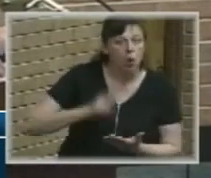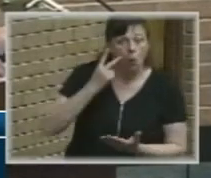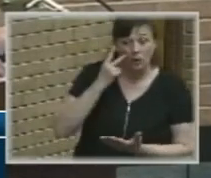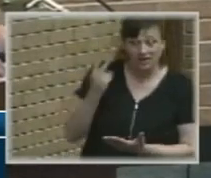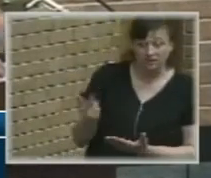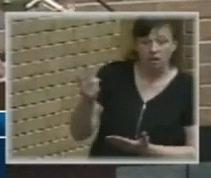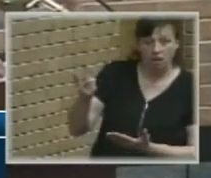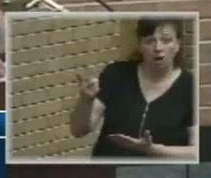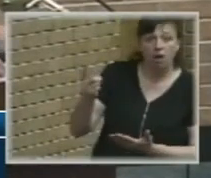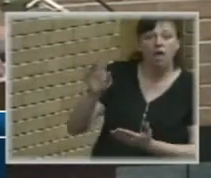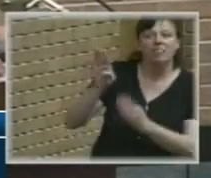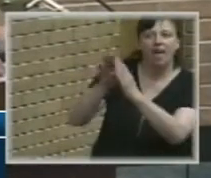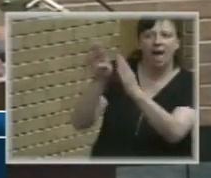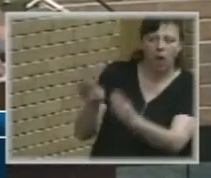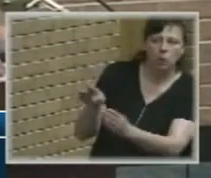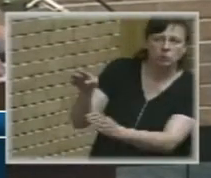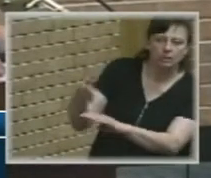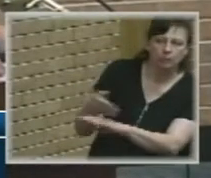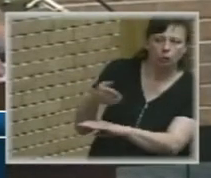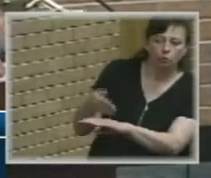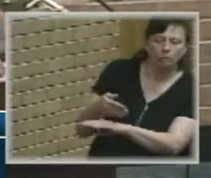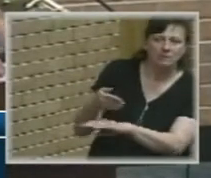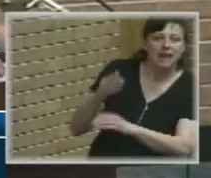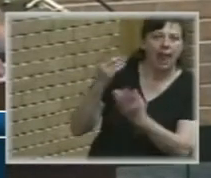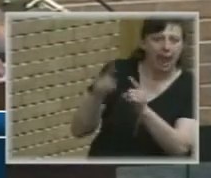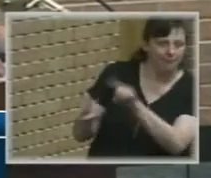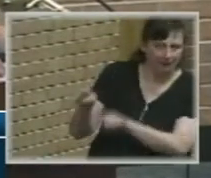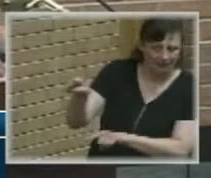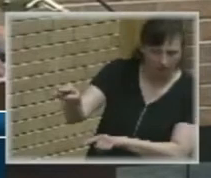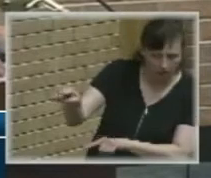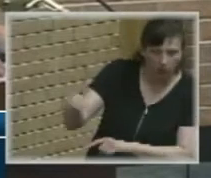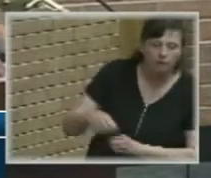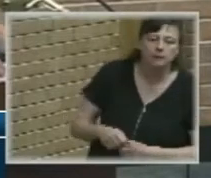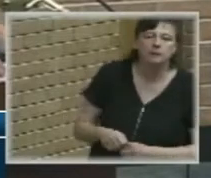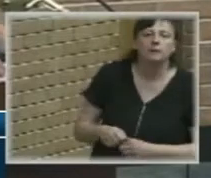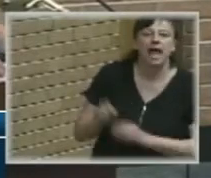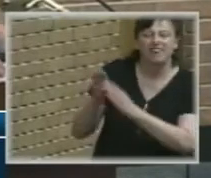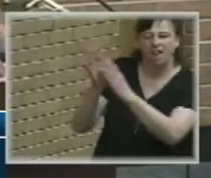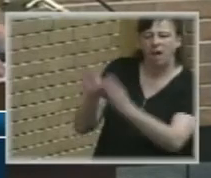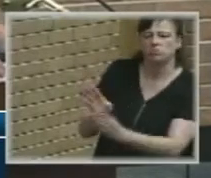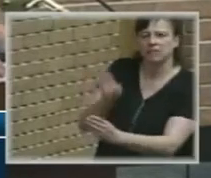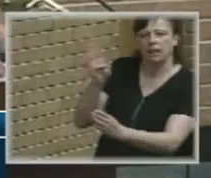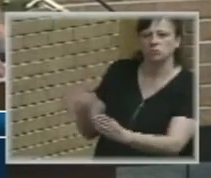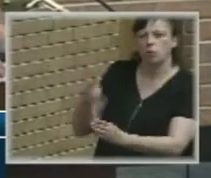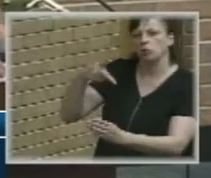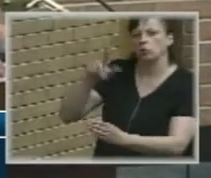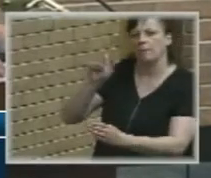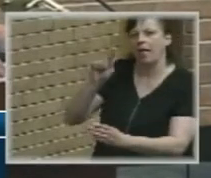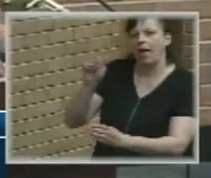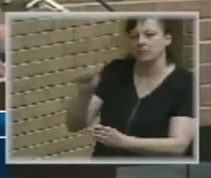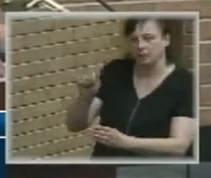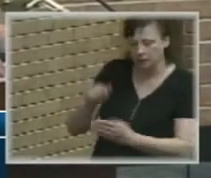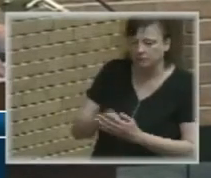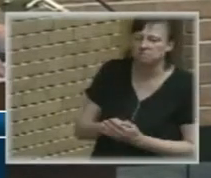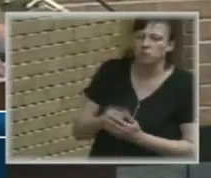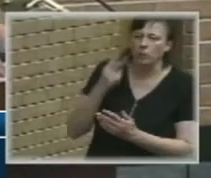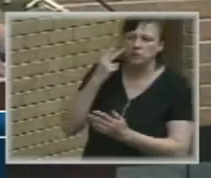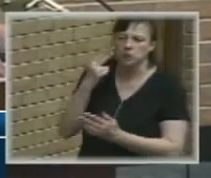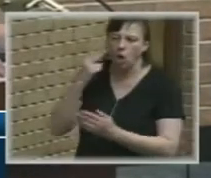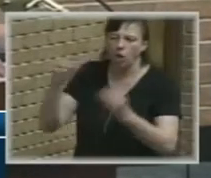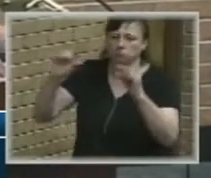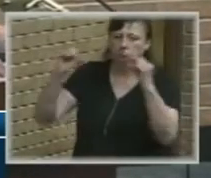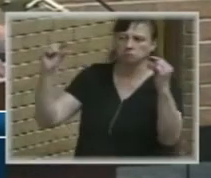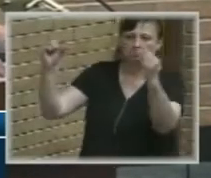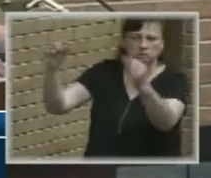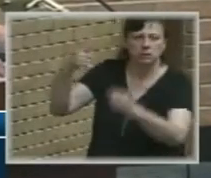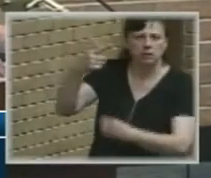at 385 Rhinecliff. Supervisor and I discussed that a little by email. New fascia, gutters, etc. And I have to